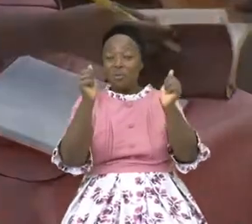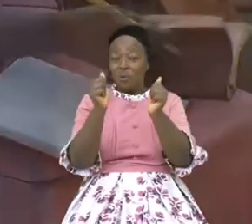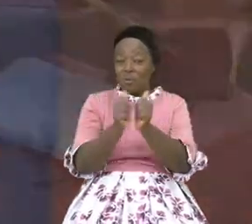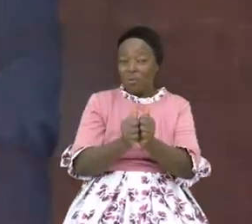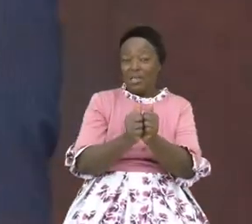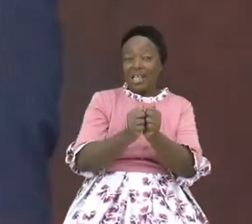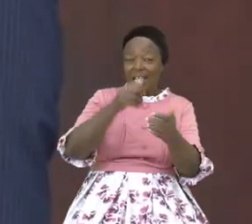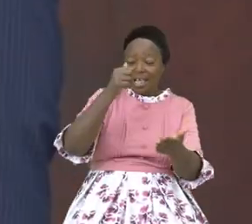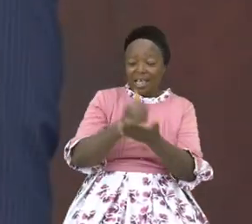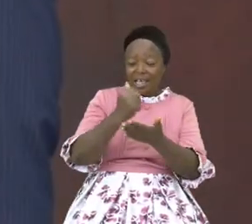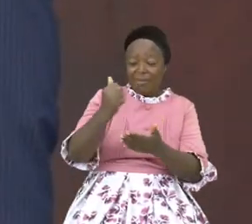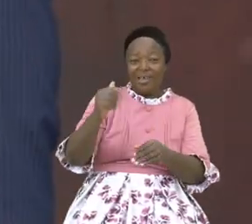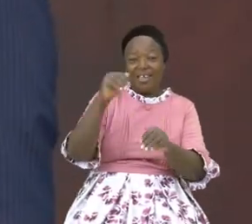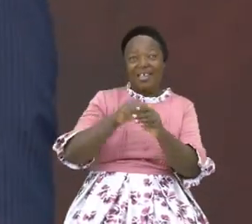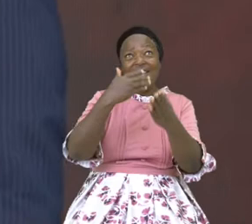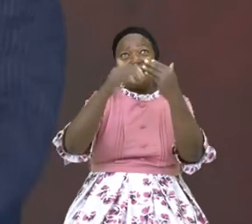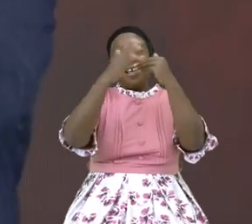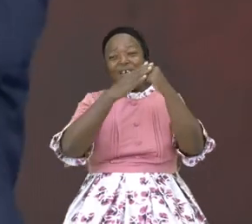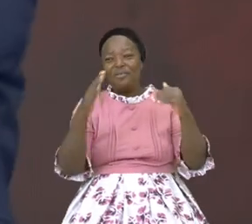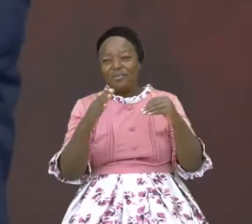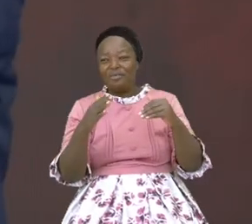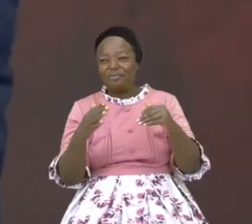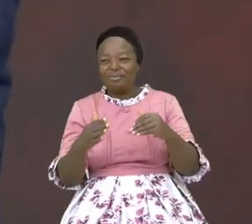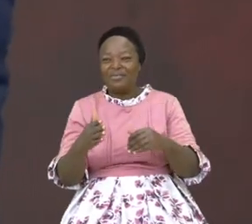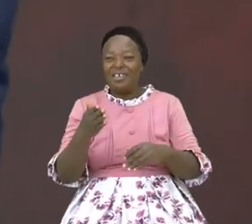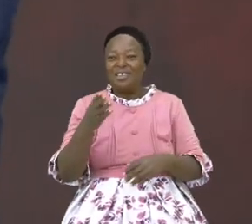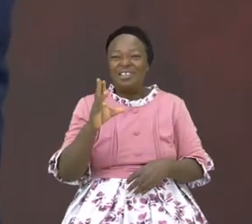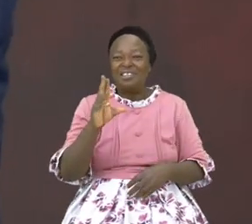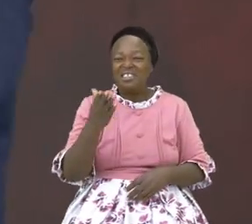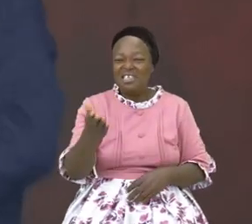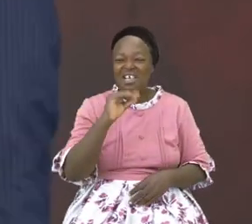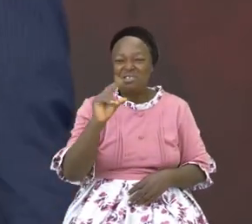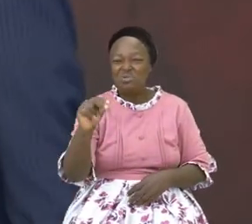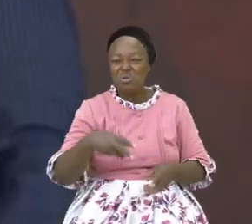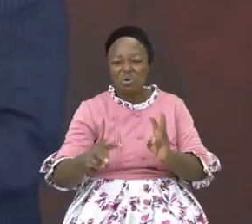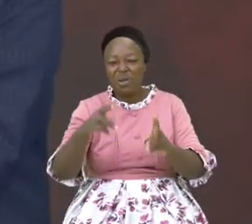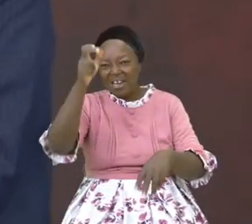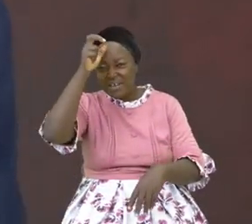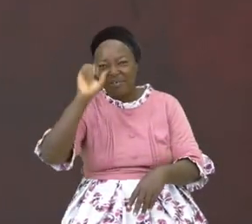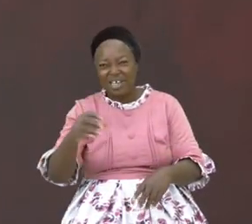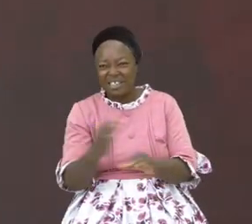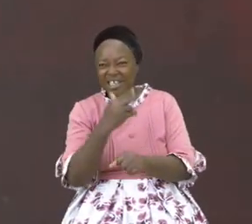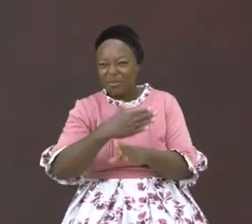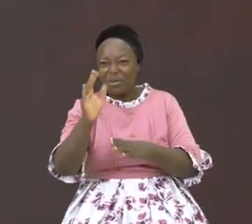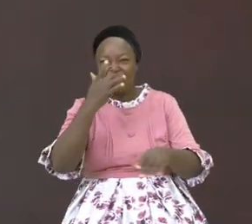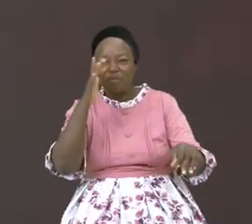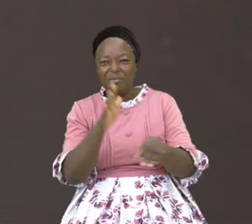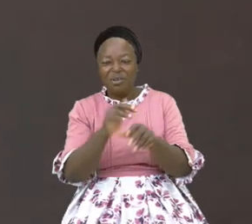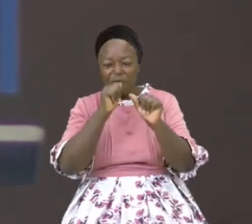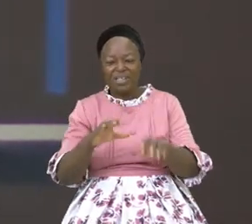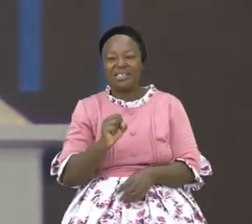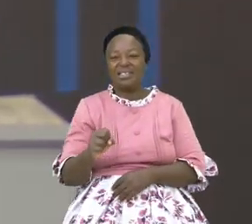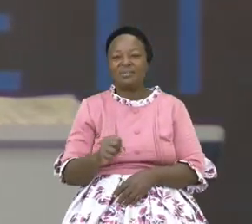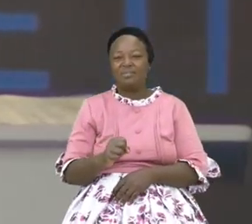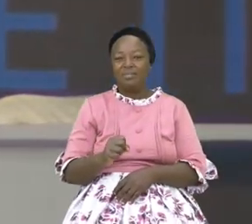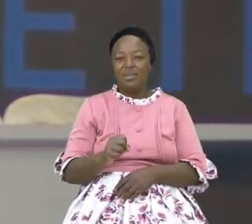with amen in heaven, there's no way Satan can take away your blessing. I'm looking at three things